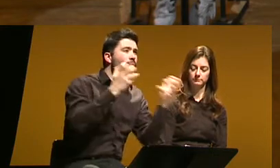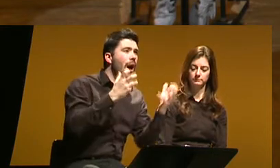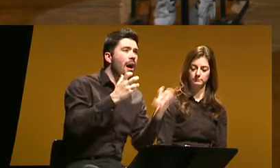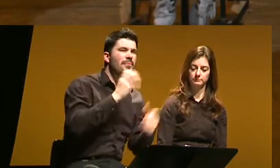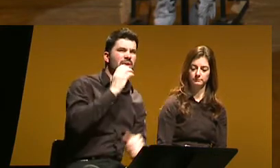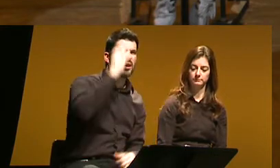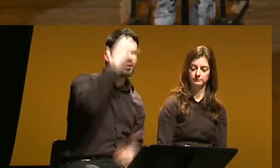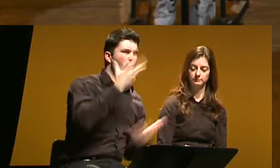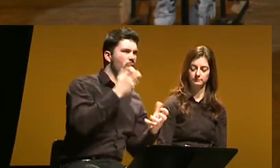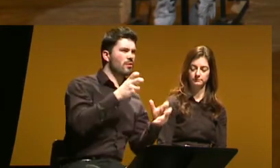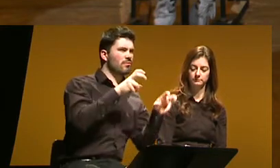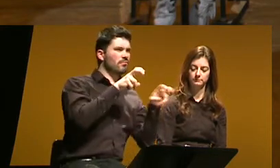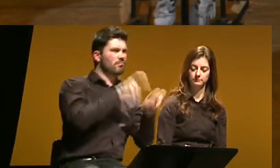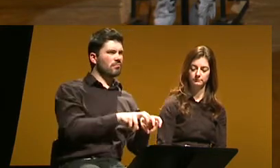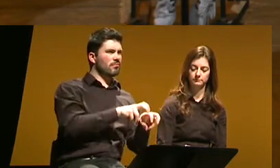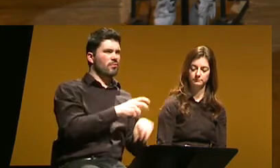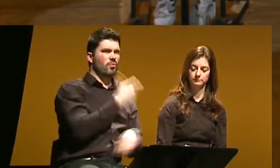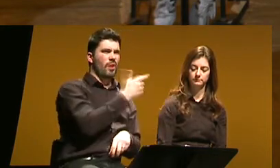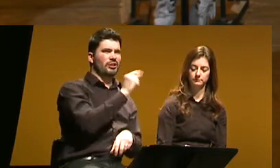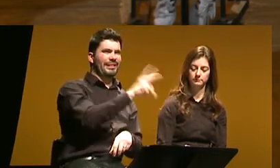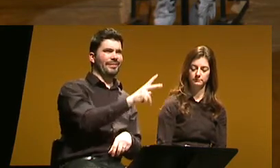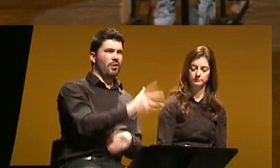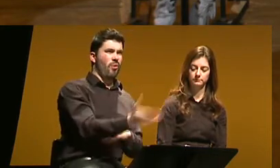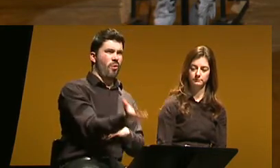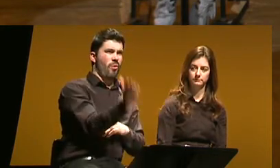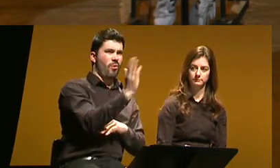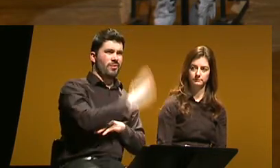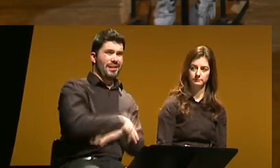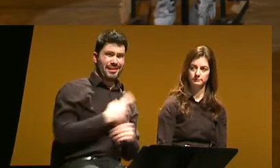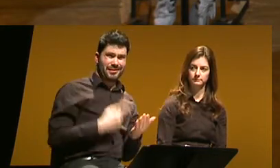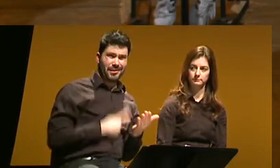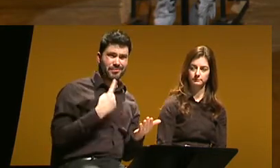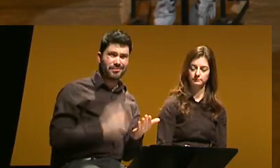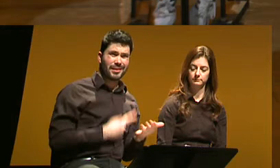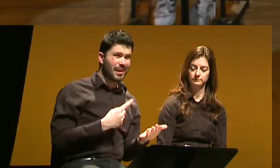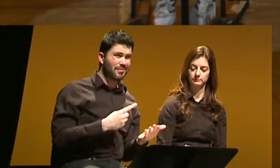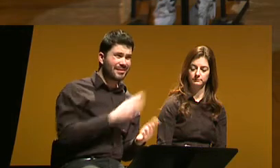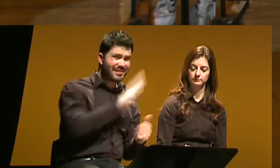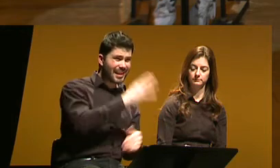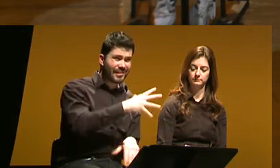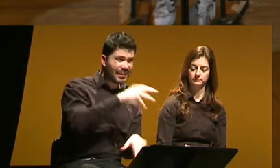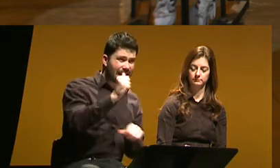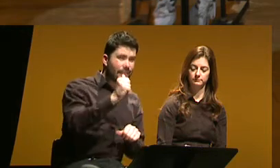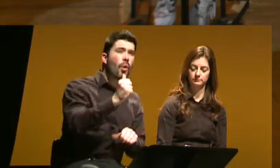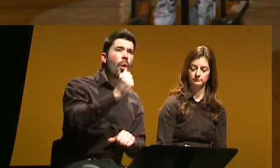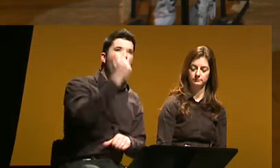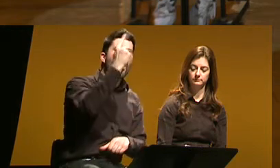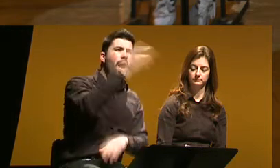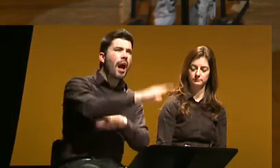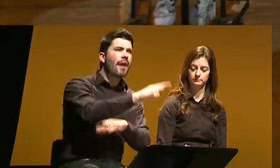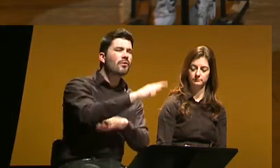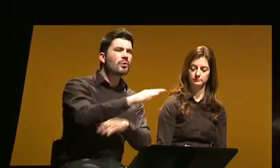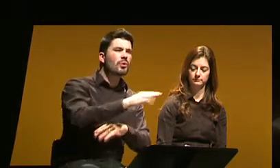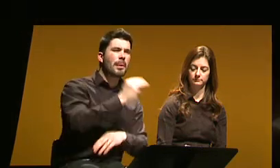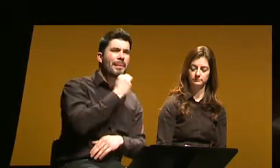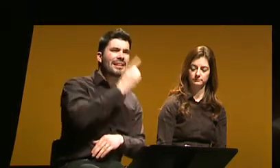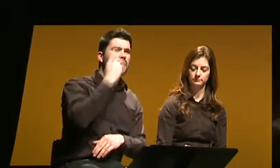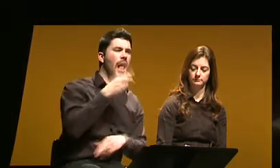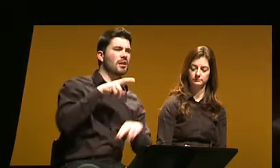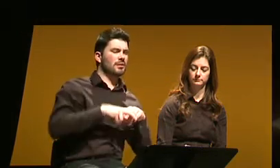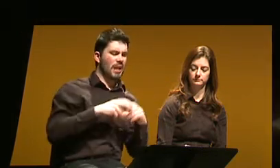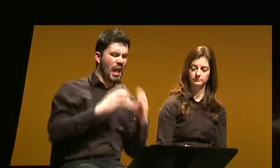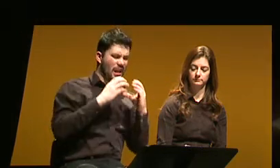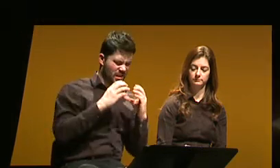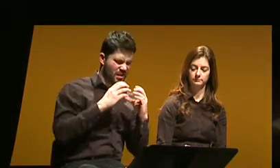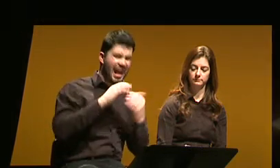TV. Some days, we don't even leave the house. One afternoon, I'm sitting in a McDonald's thinking... I'm eating a Big Mac